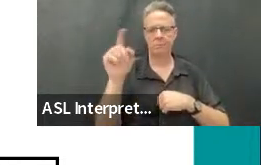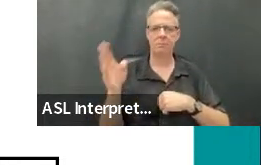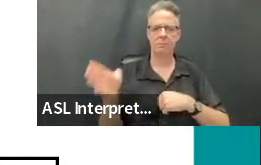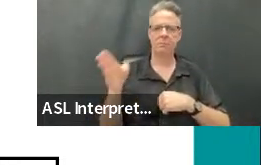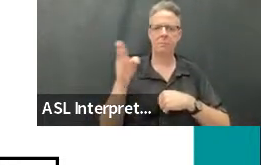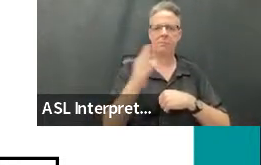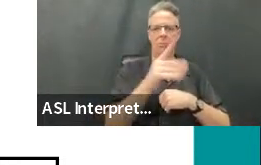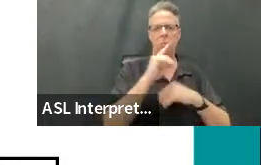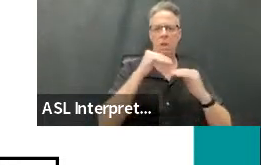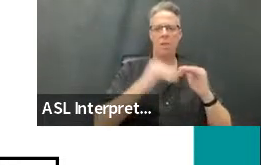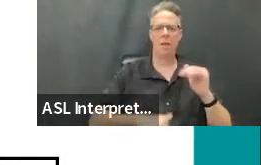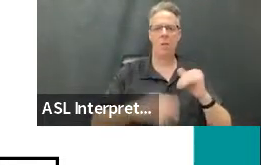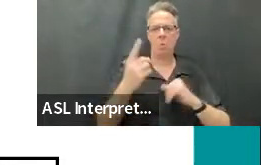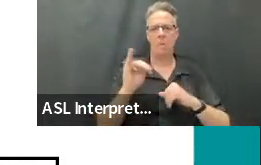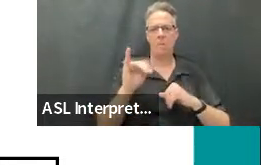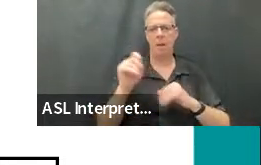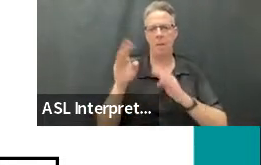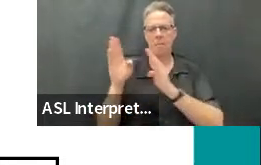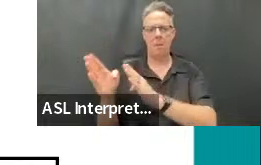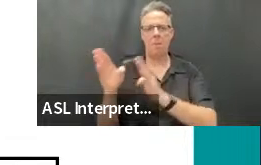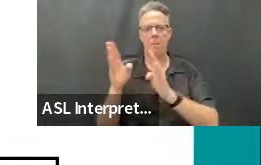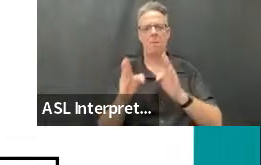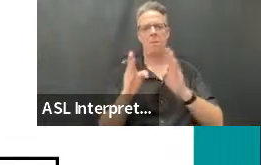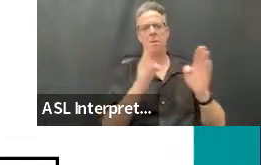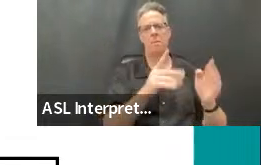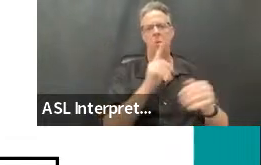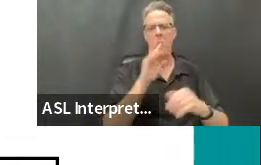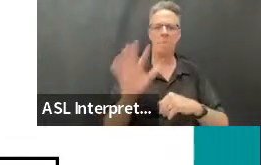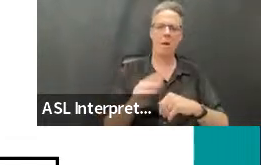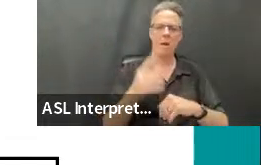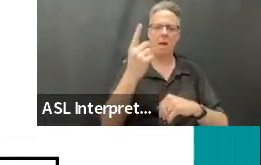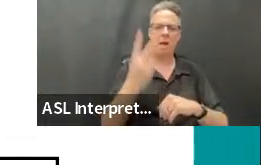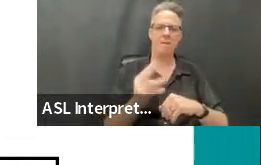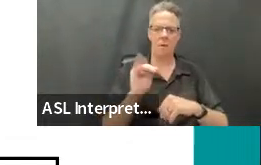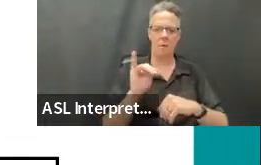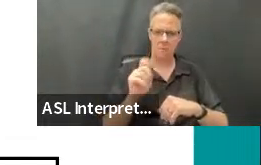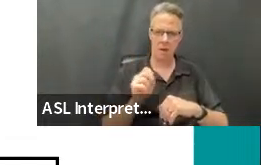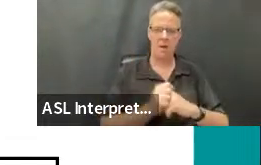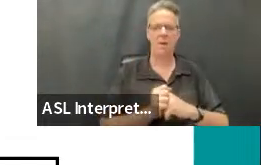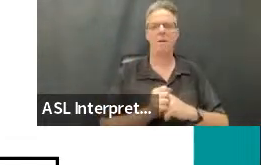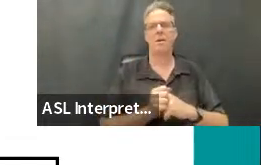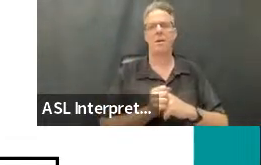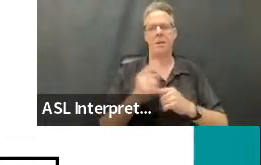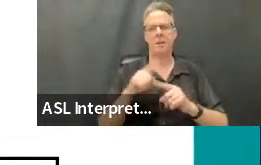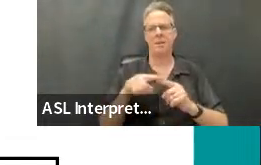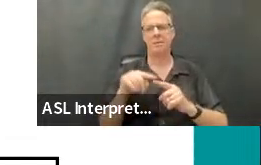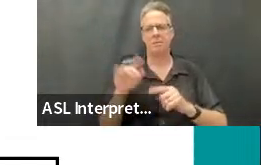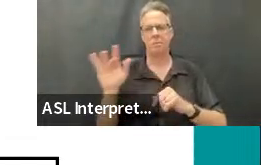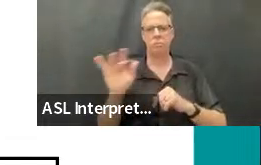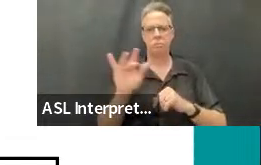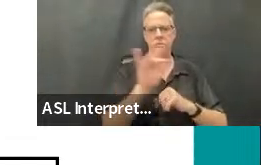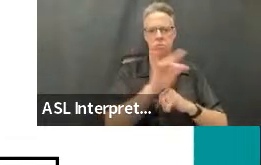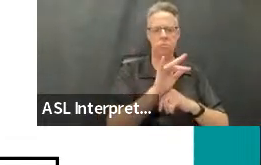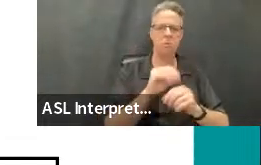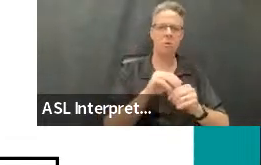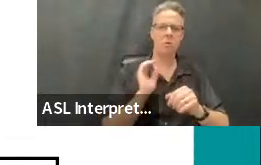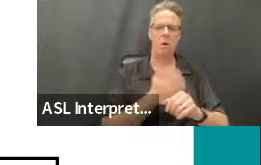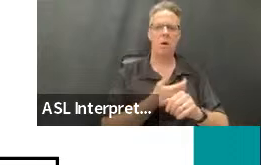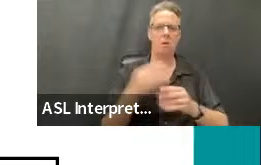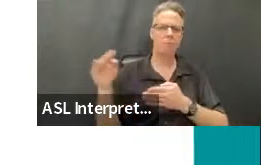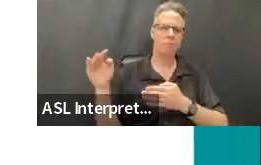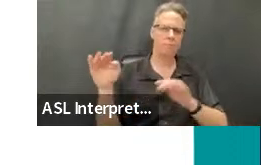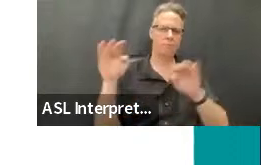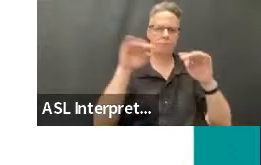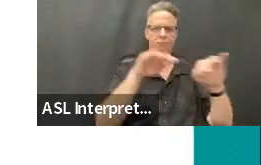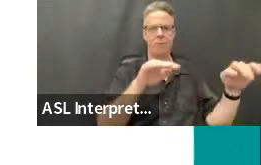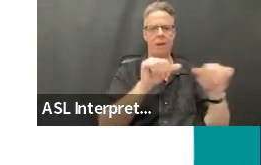all less than a mile. So most of them are actually around about a half mile. So a lot of interchanges closely spaced in our program area. Next